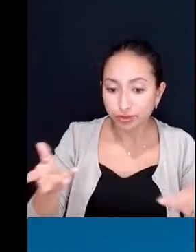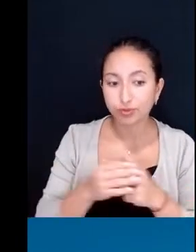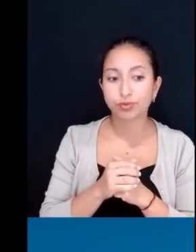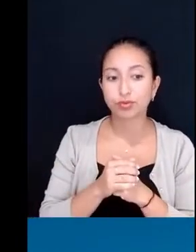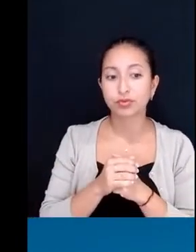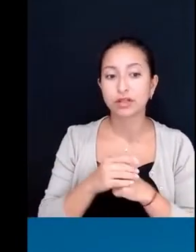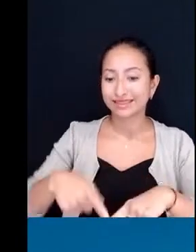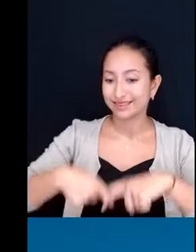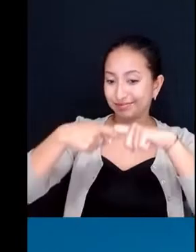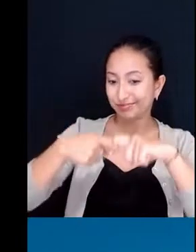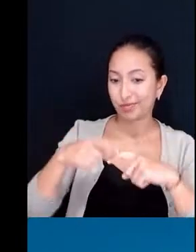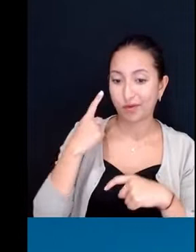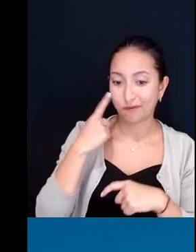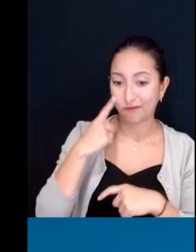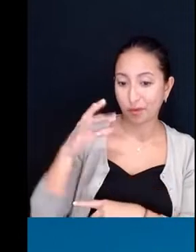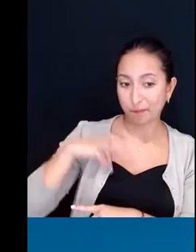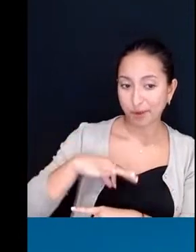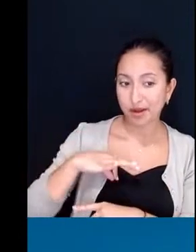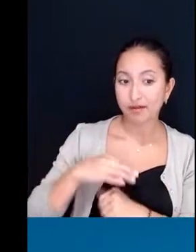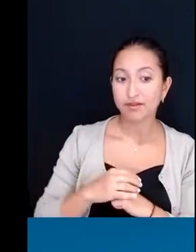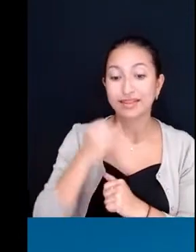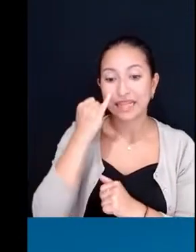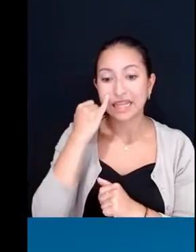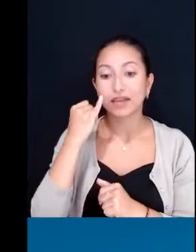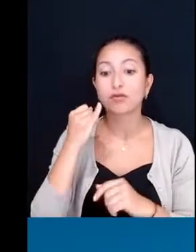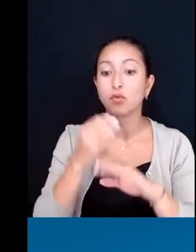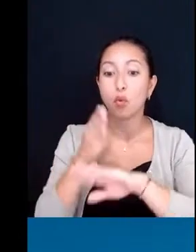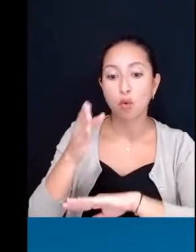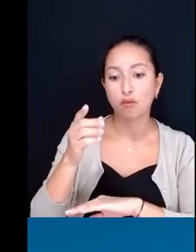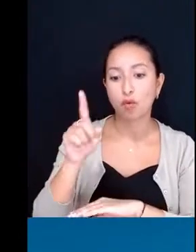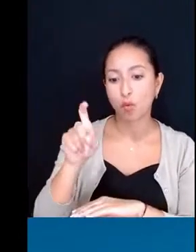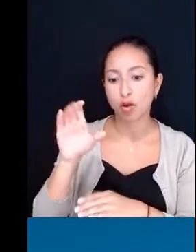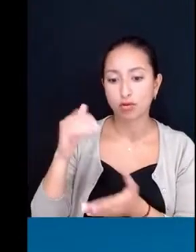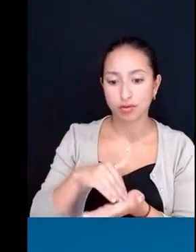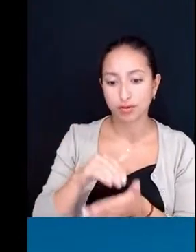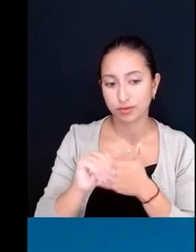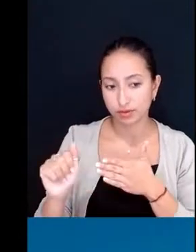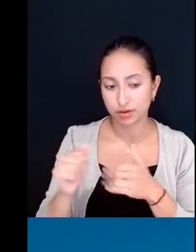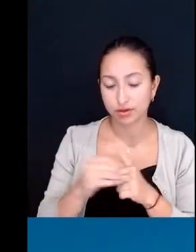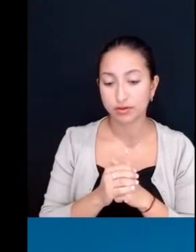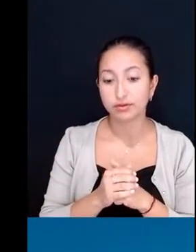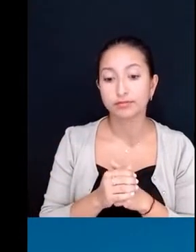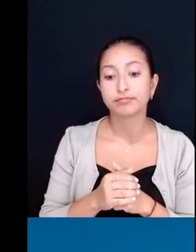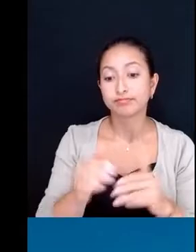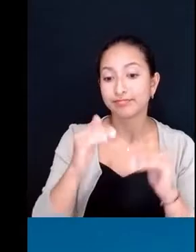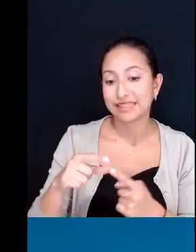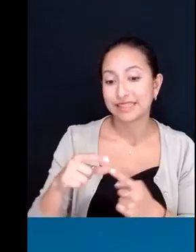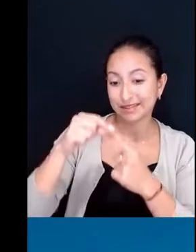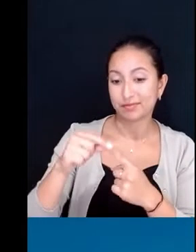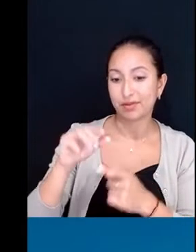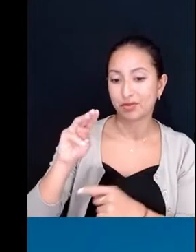SSI benefits when an ABLE account exceeds $100,000, and then the special Medicaid rules.